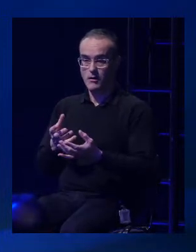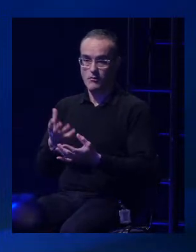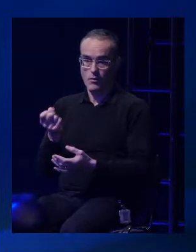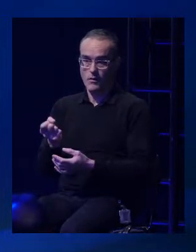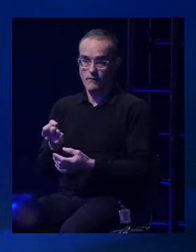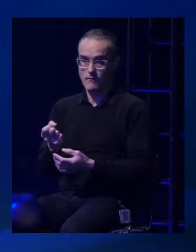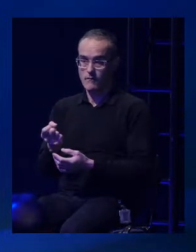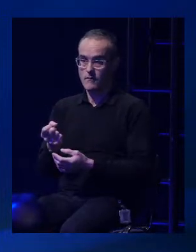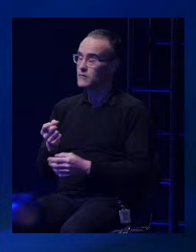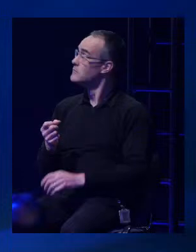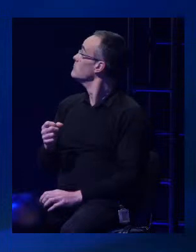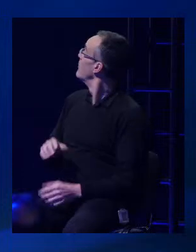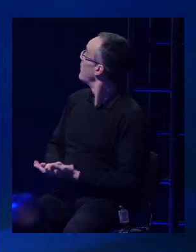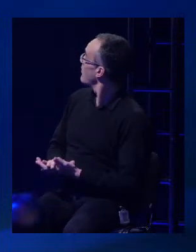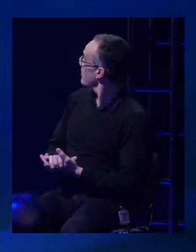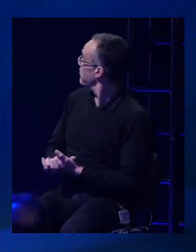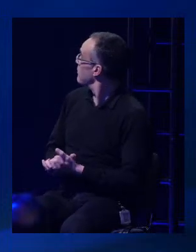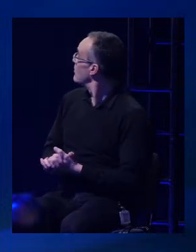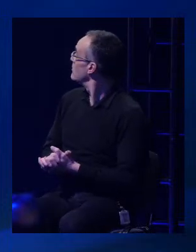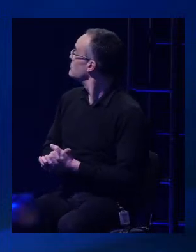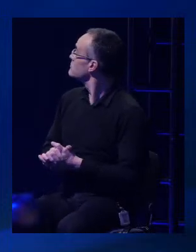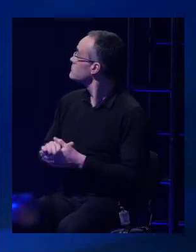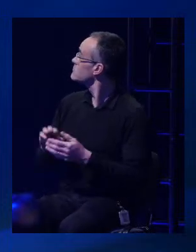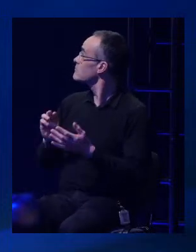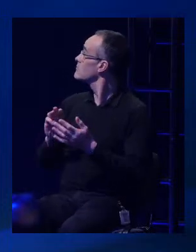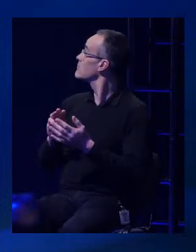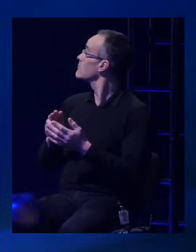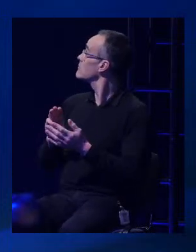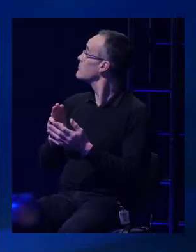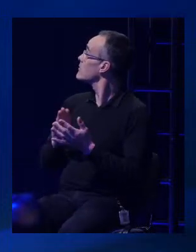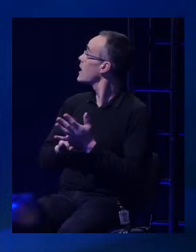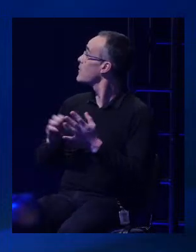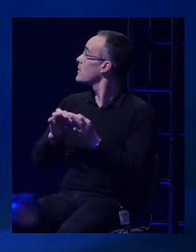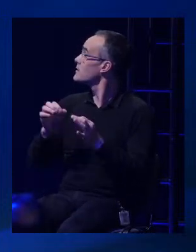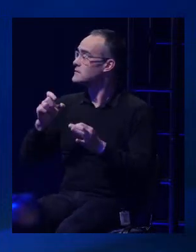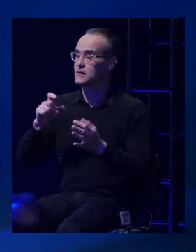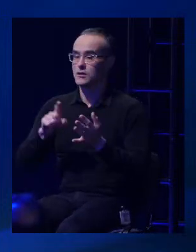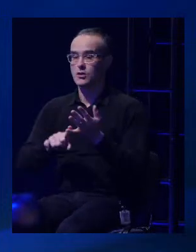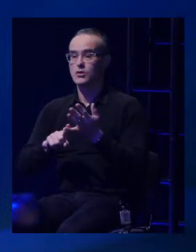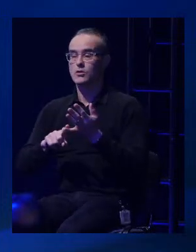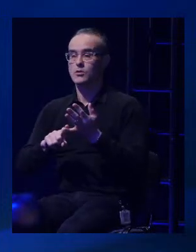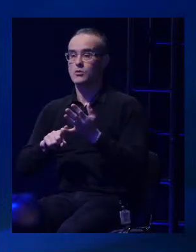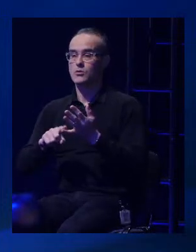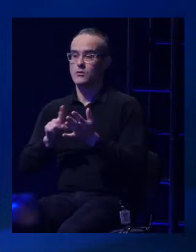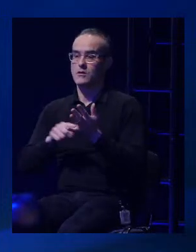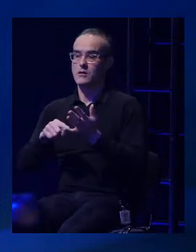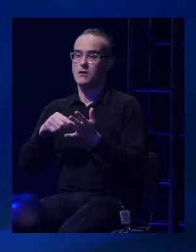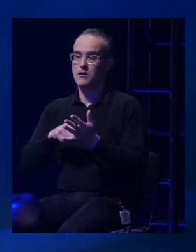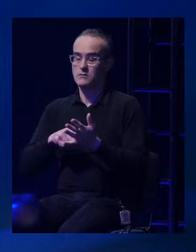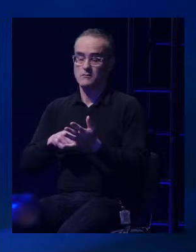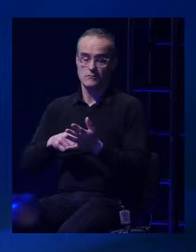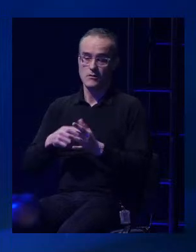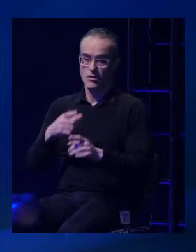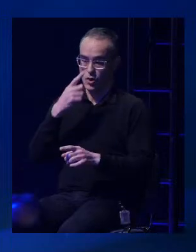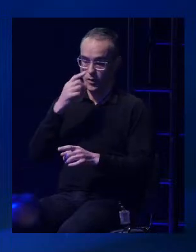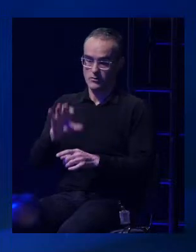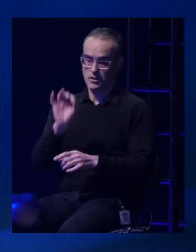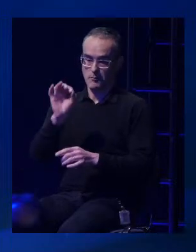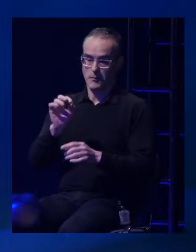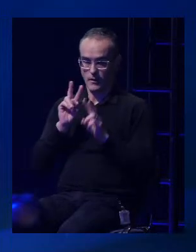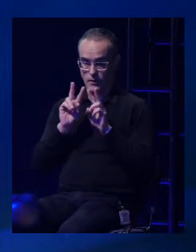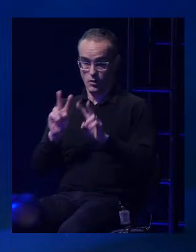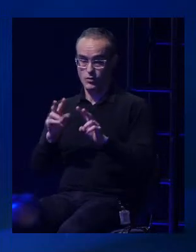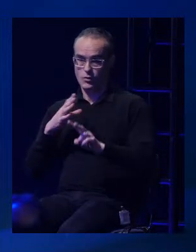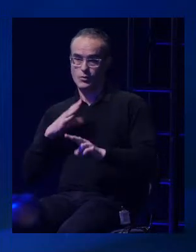MBCU LUTs are certainly something which, if you're shooting for stateside delivery, those can be a consideration, and those are in the box. You just pick the LUT that you